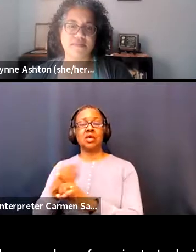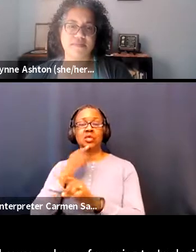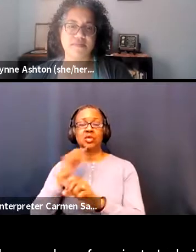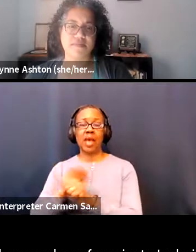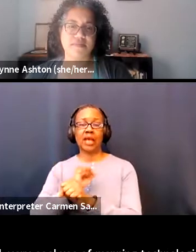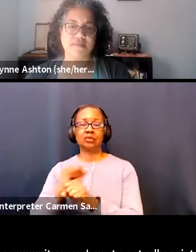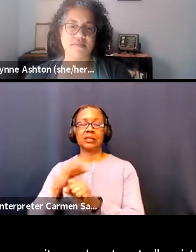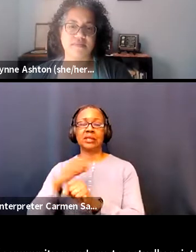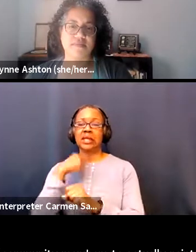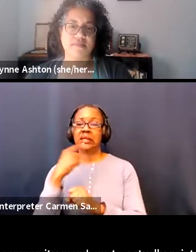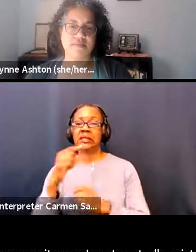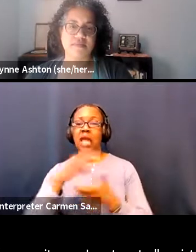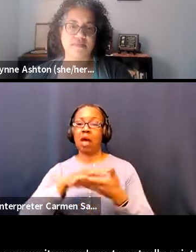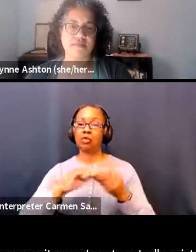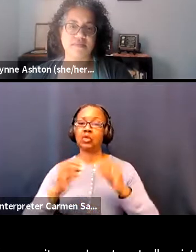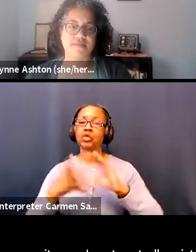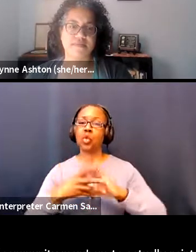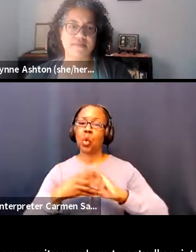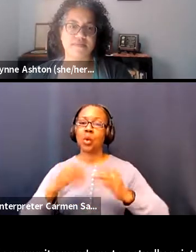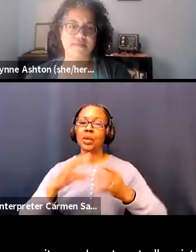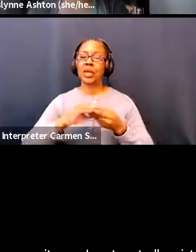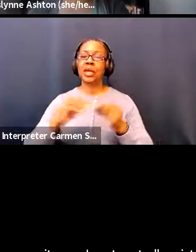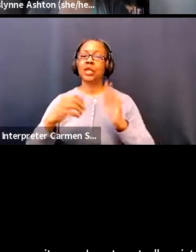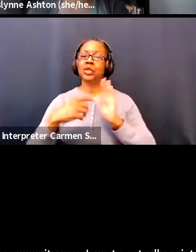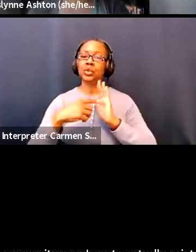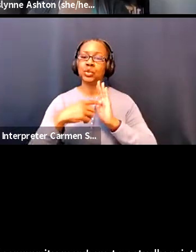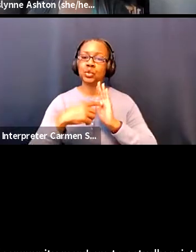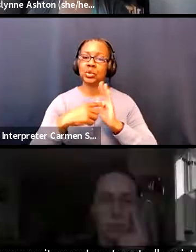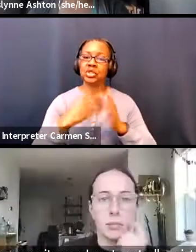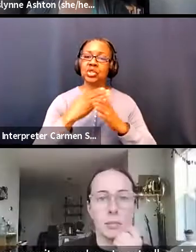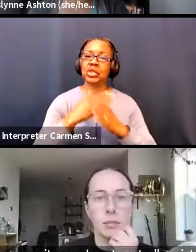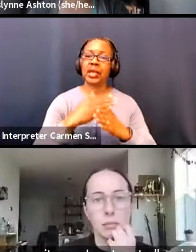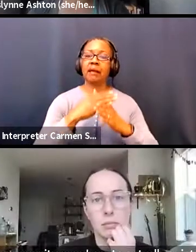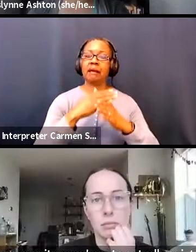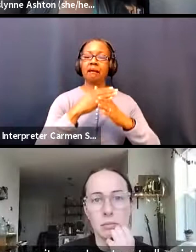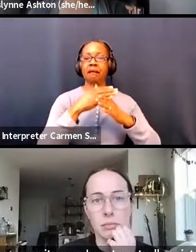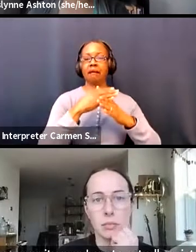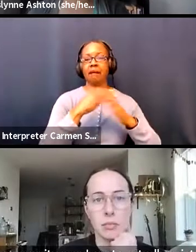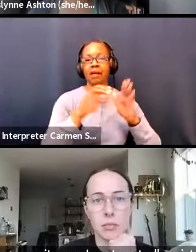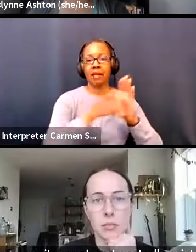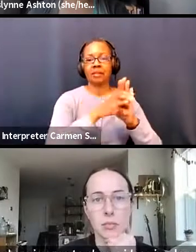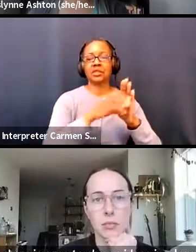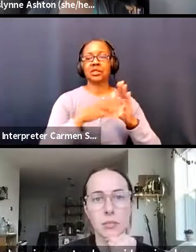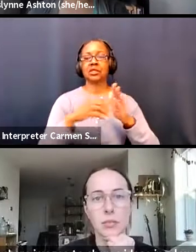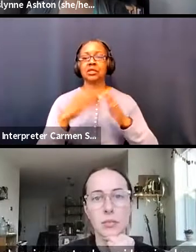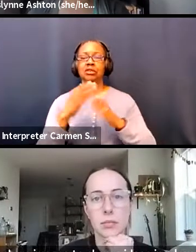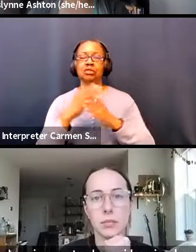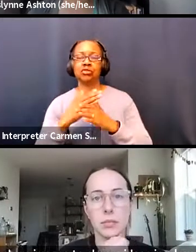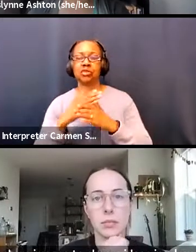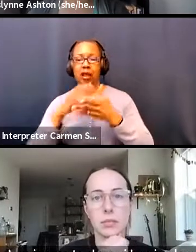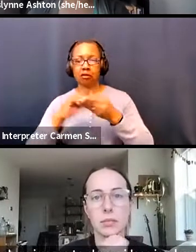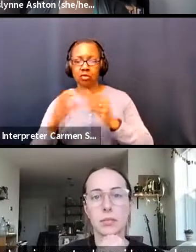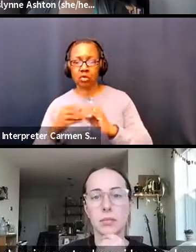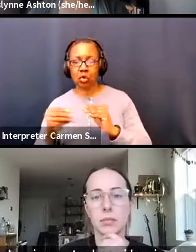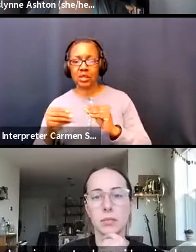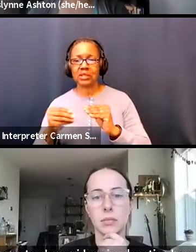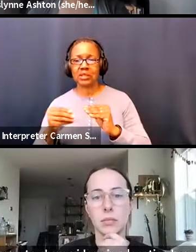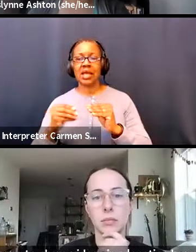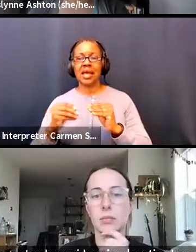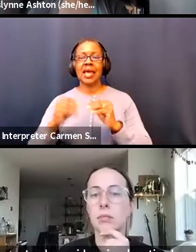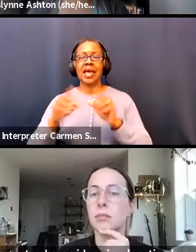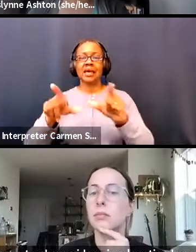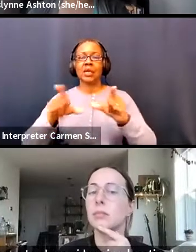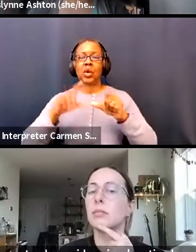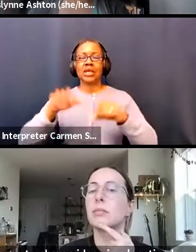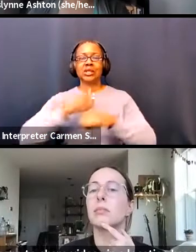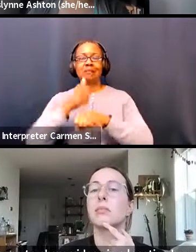a story, to share images, to share videos in a locationally based manner where